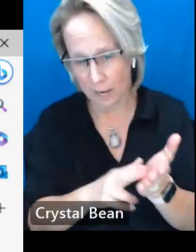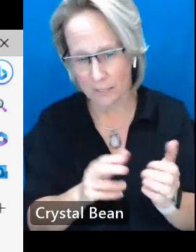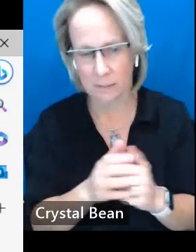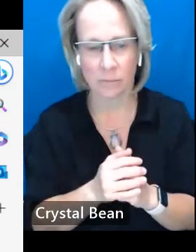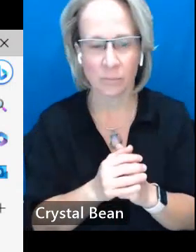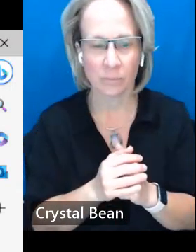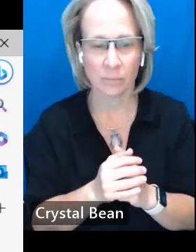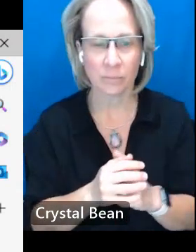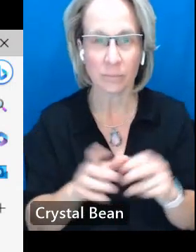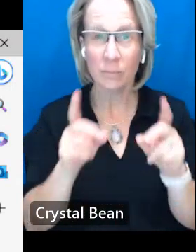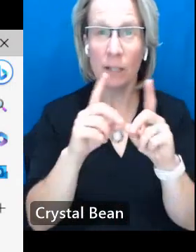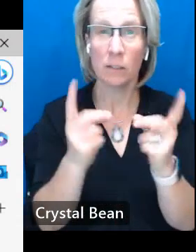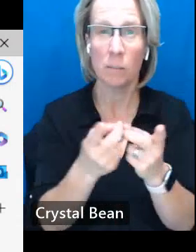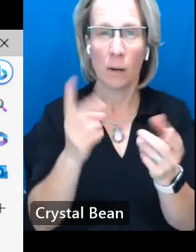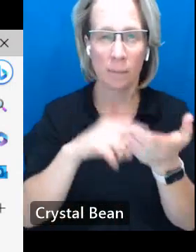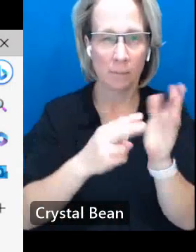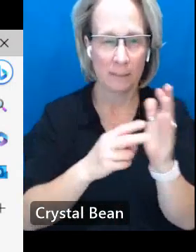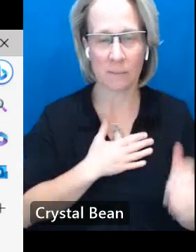P codes.